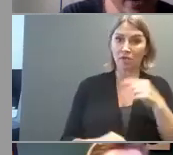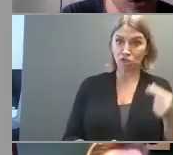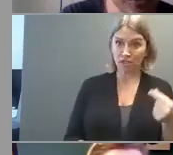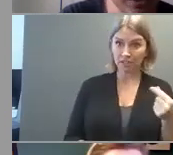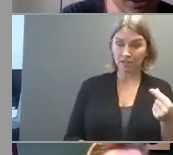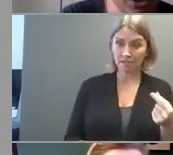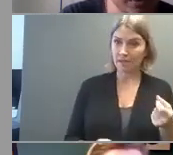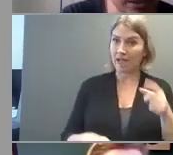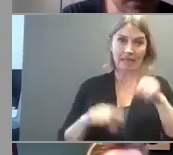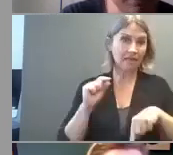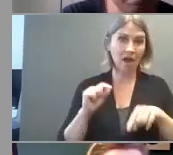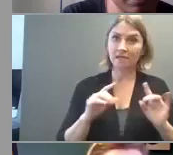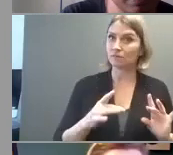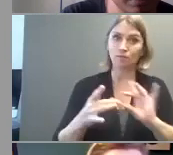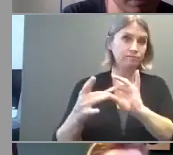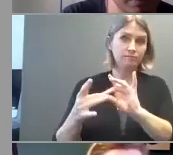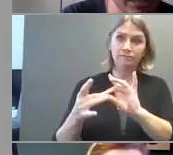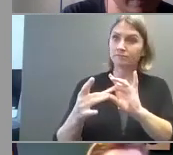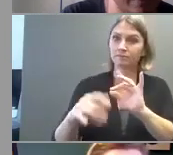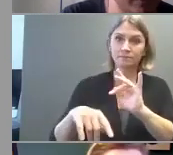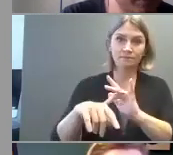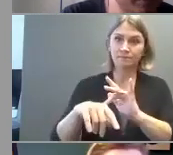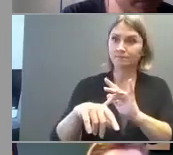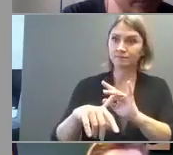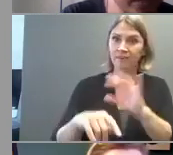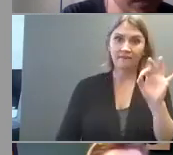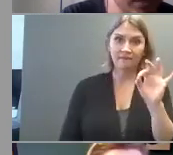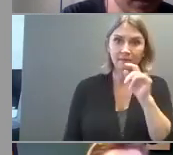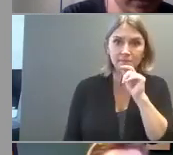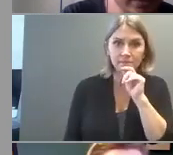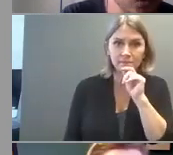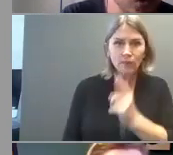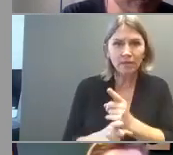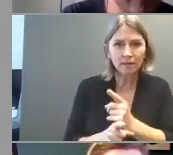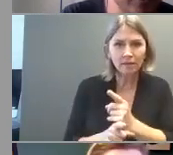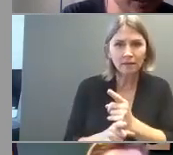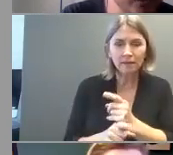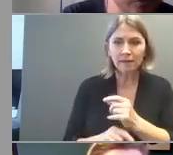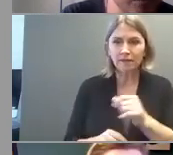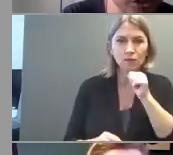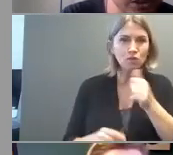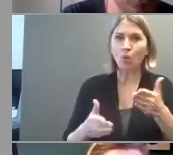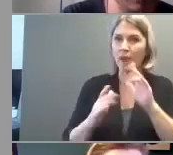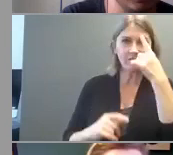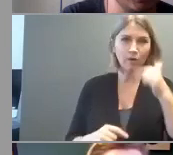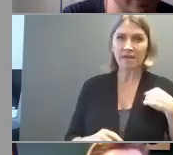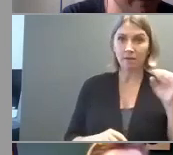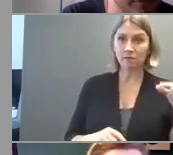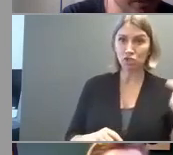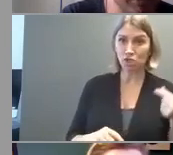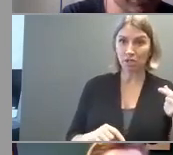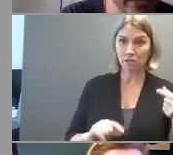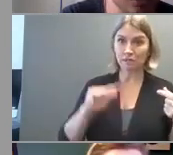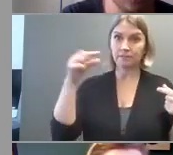I cannot reach F, right? There is no way for me from G to reach